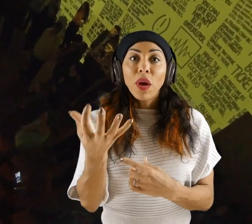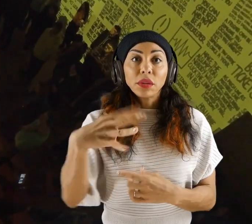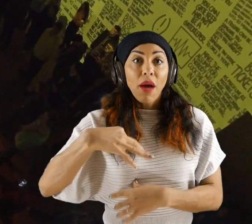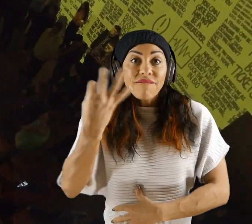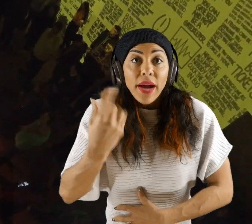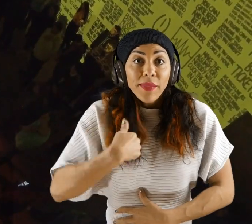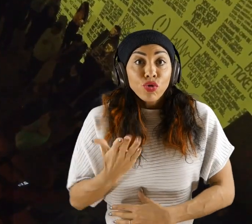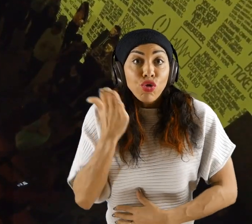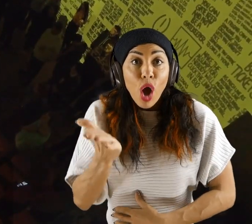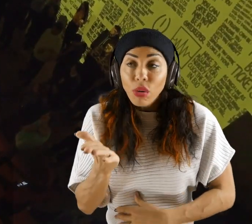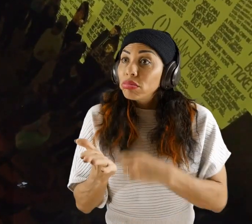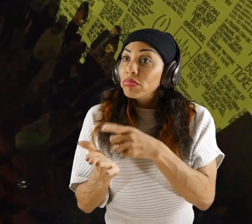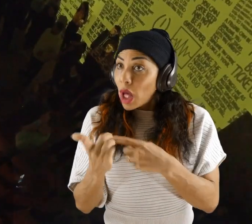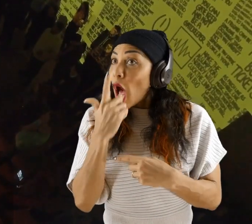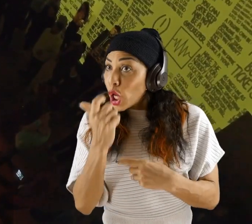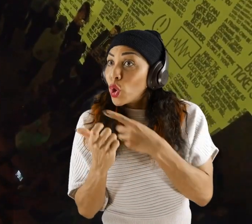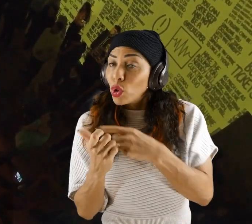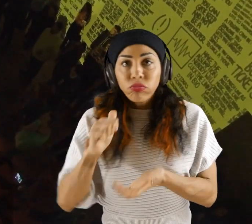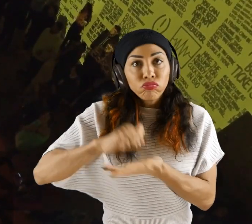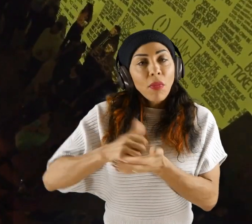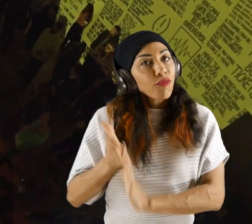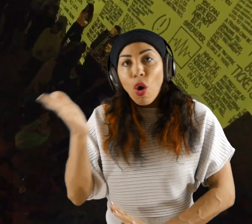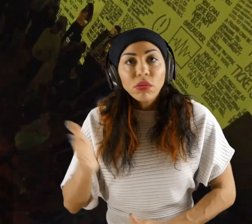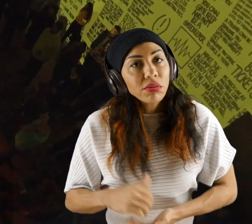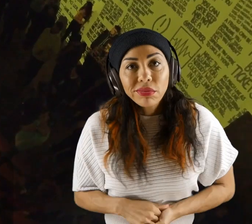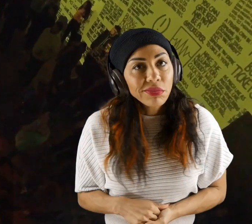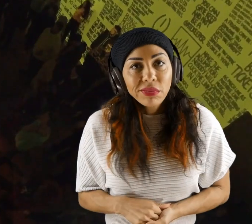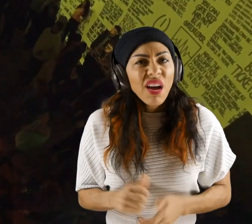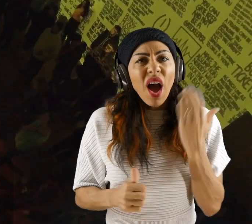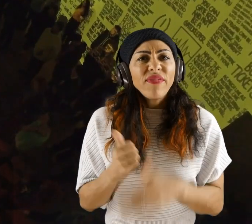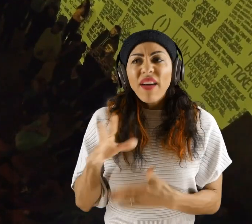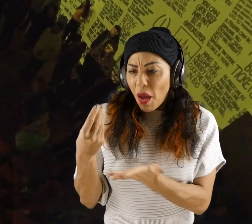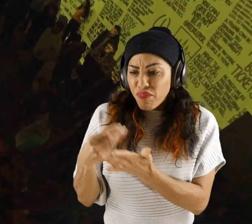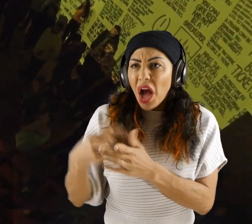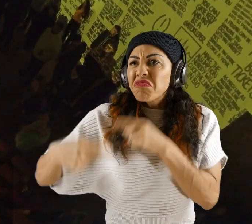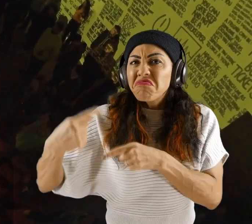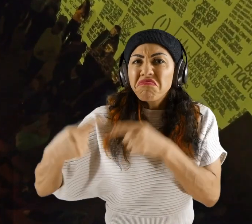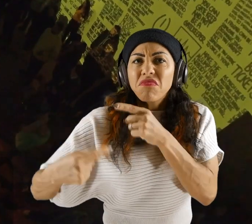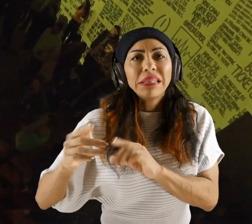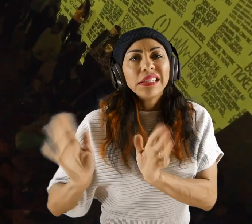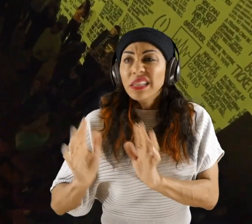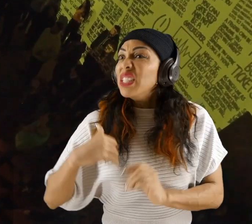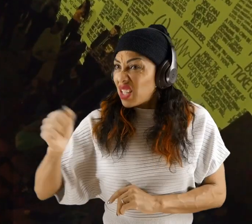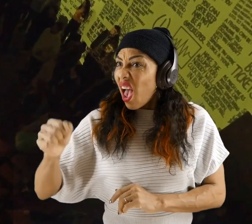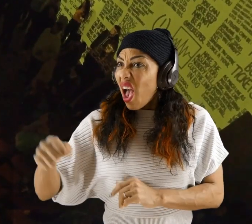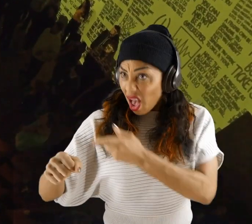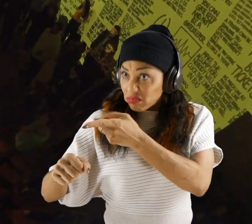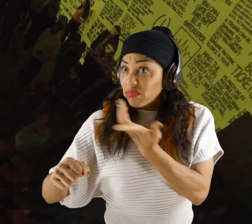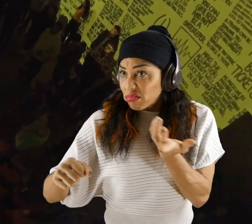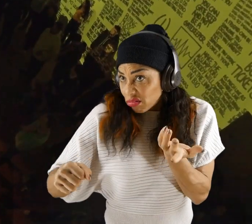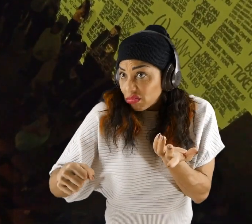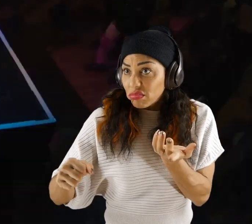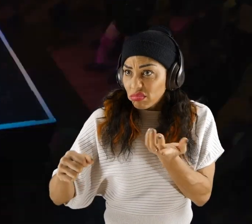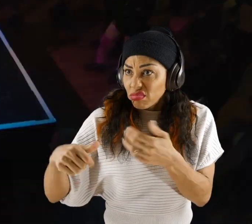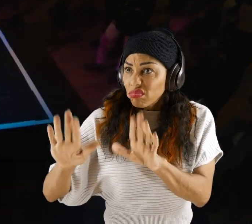could have done it, I've done it. Like I haven't bartered with people and prices and this thing. I'm like, yeah, just make it happen and I'll